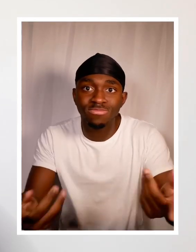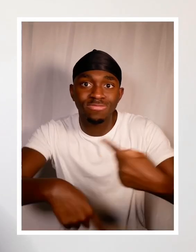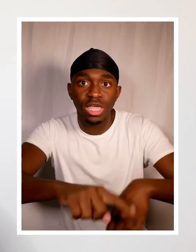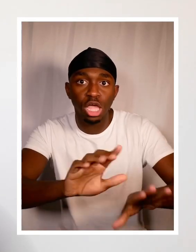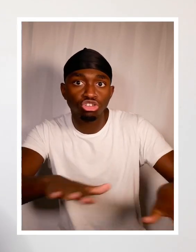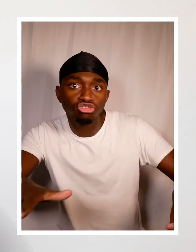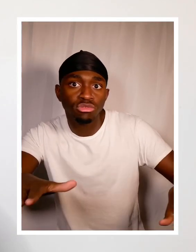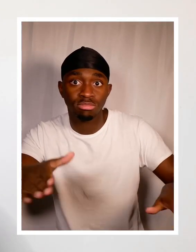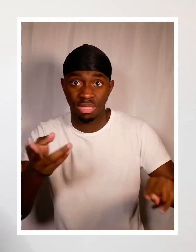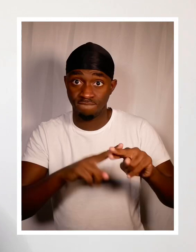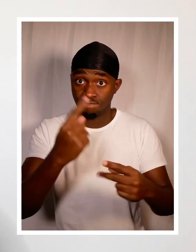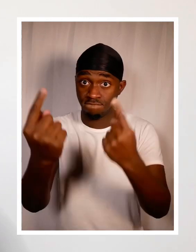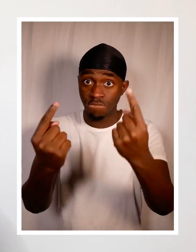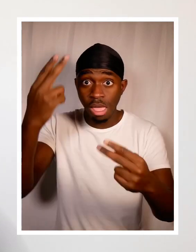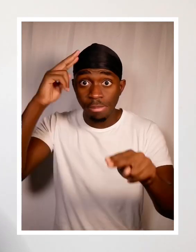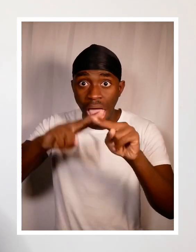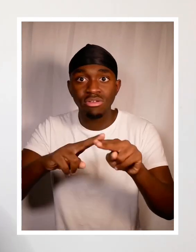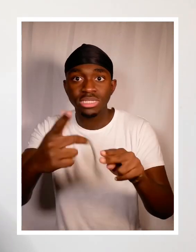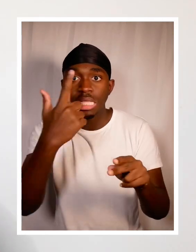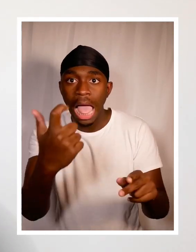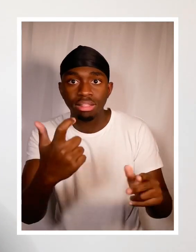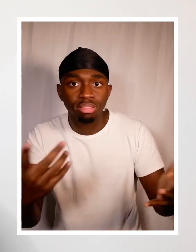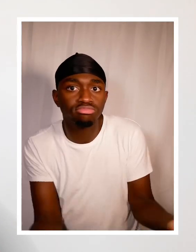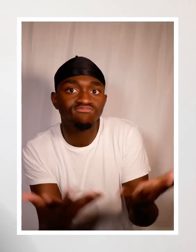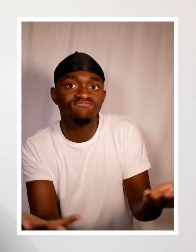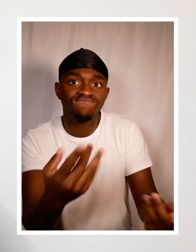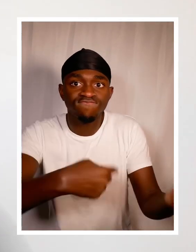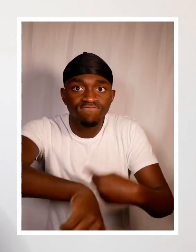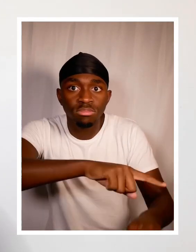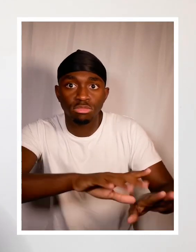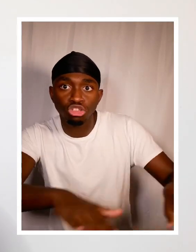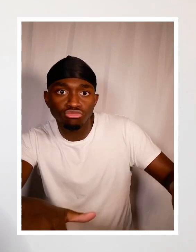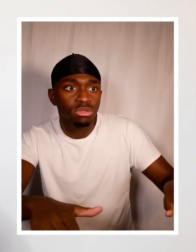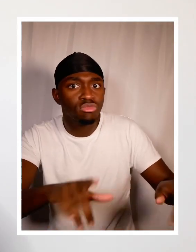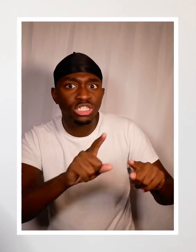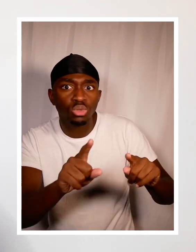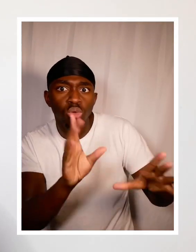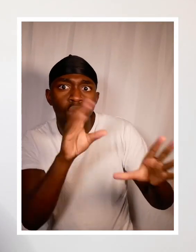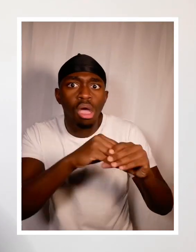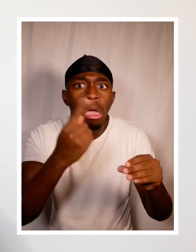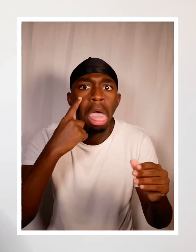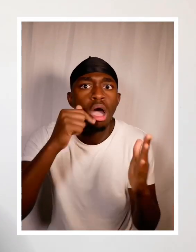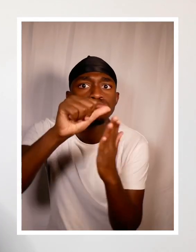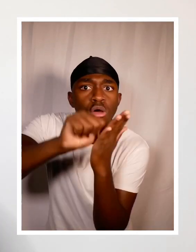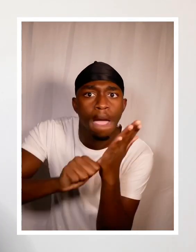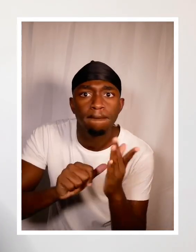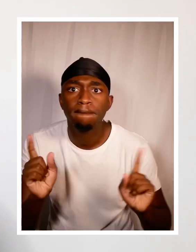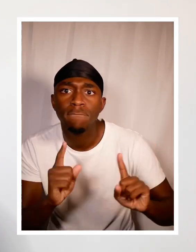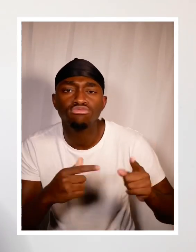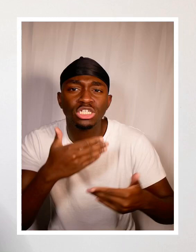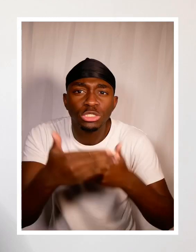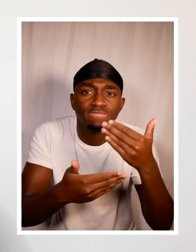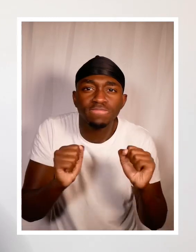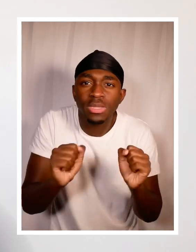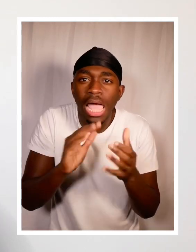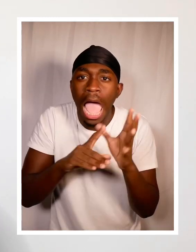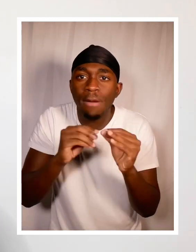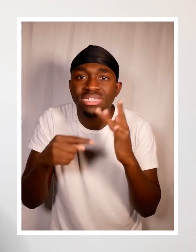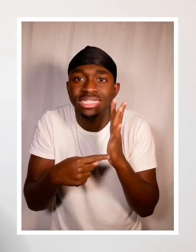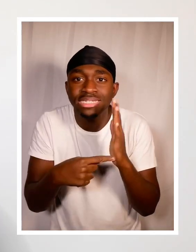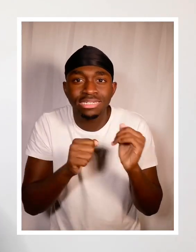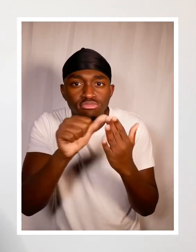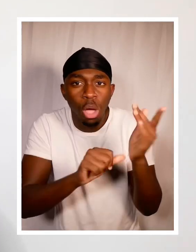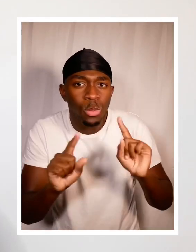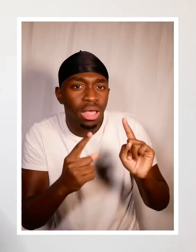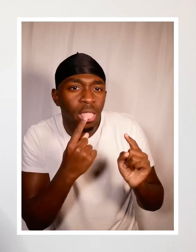below it's a roadmap that i created um i also have a parent and child friendly version of it so